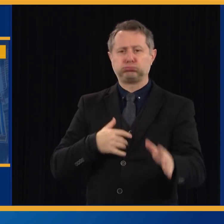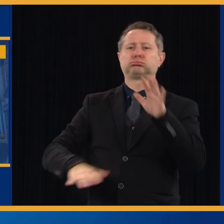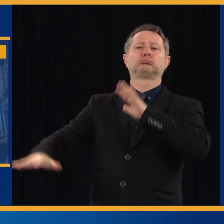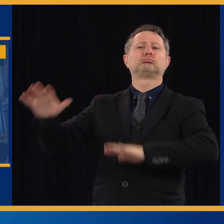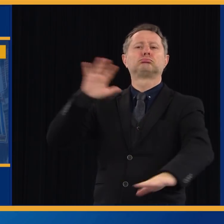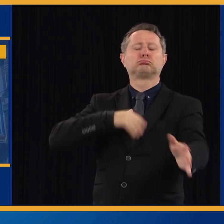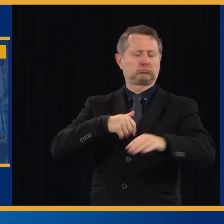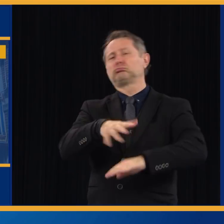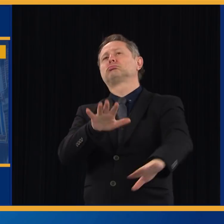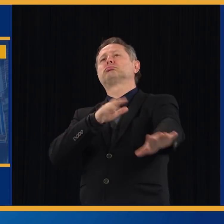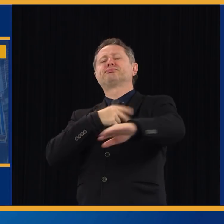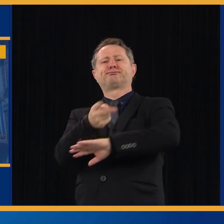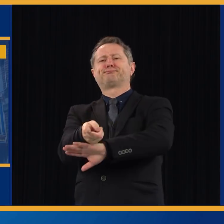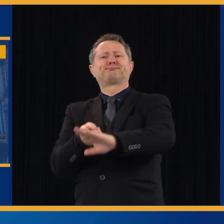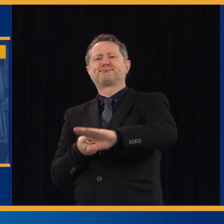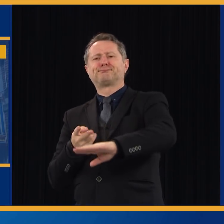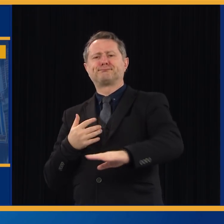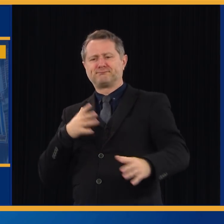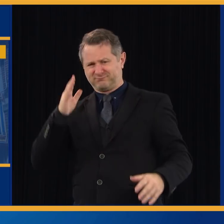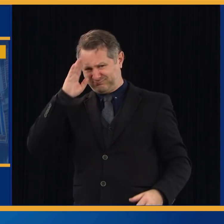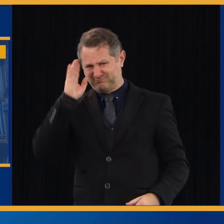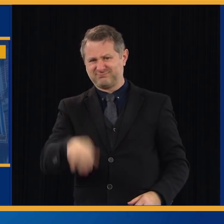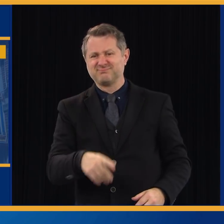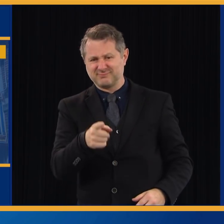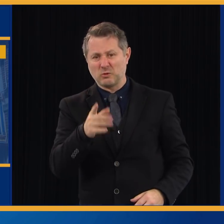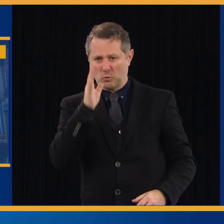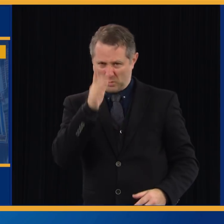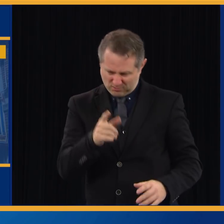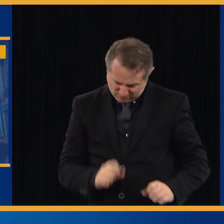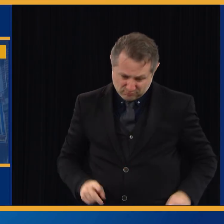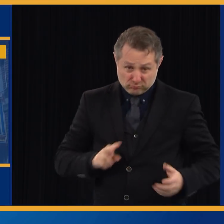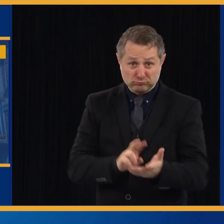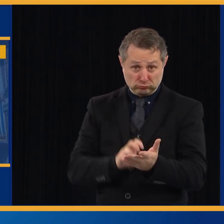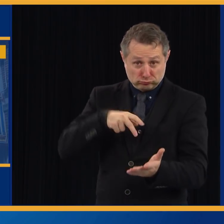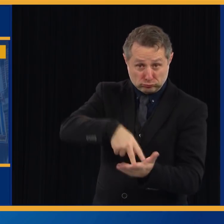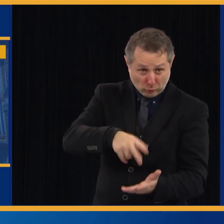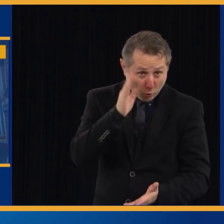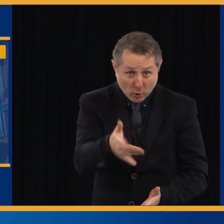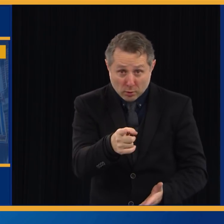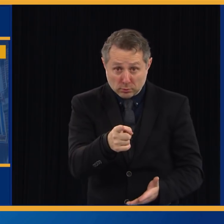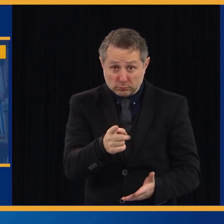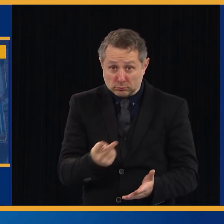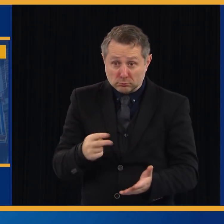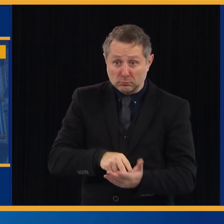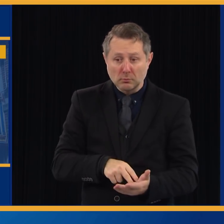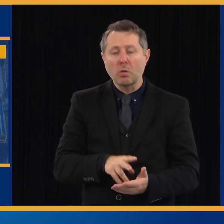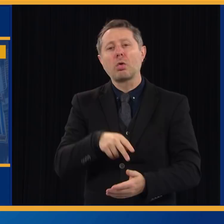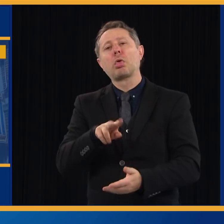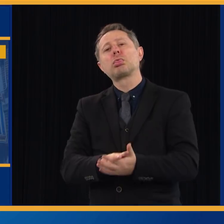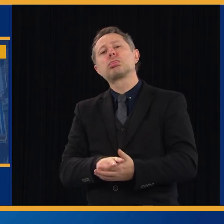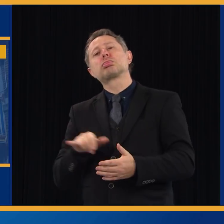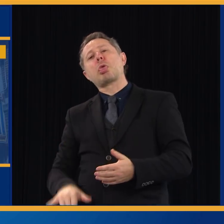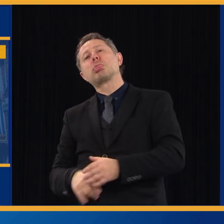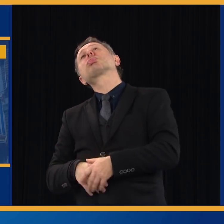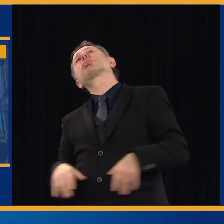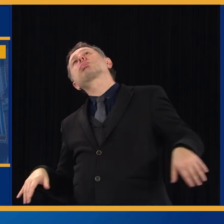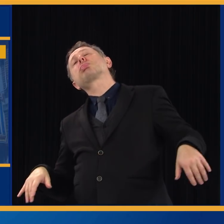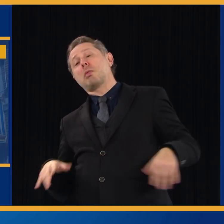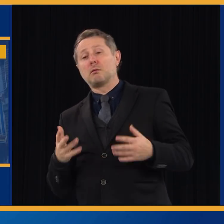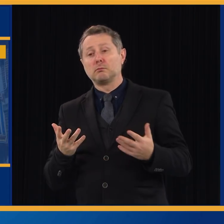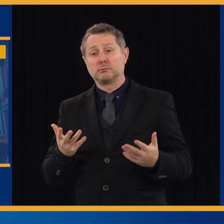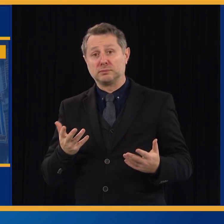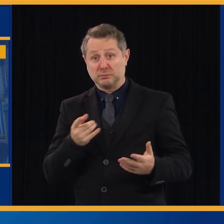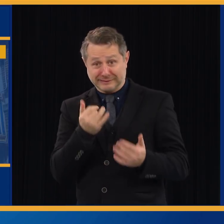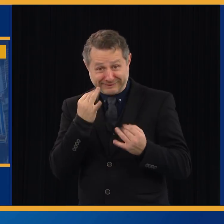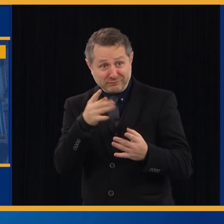end. It's going to happen. The question is, do you get up? And if you get up, what type of